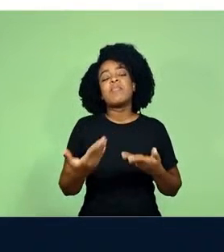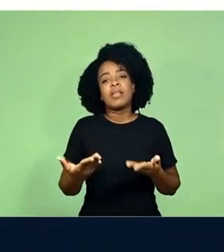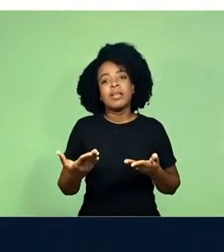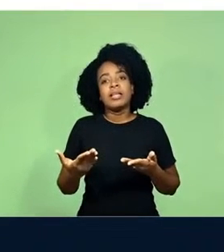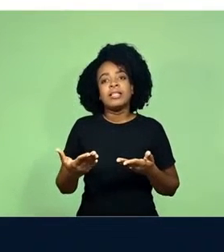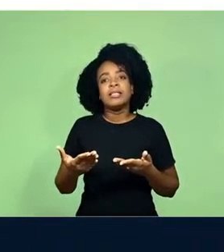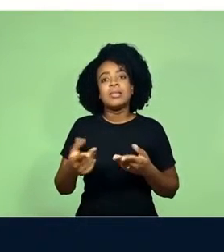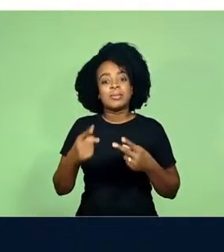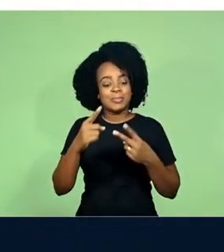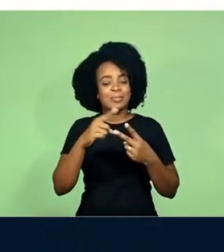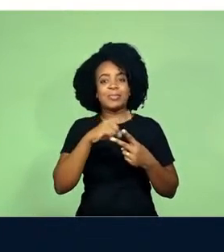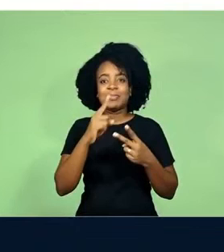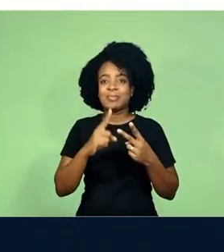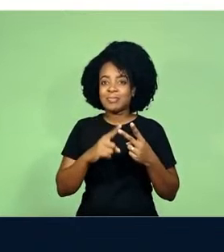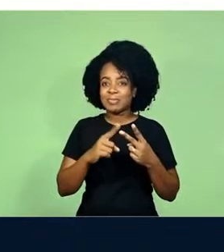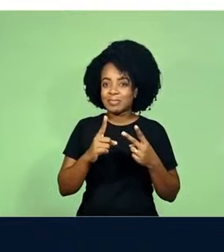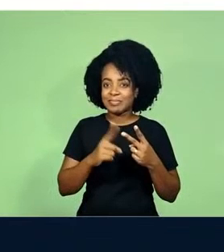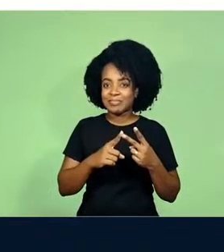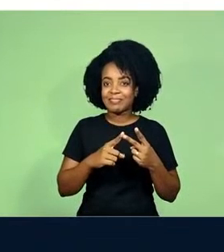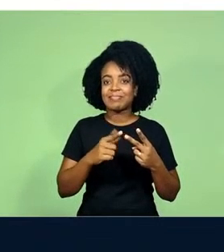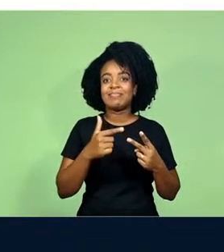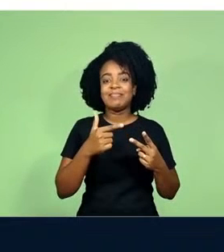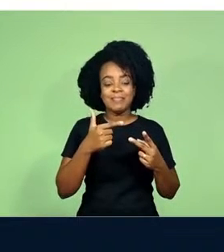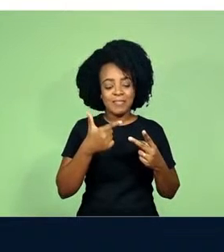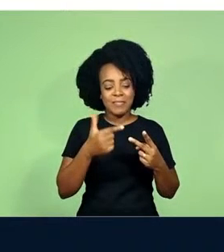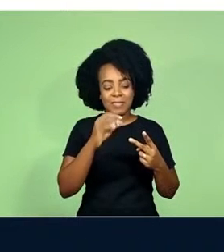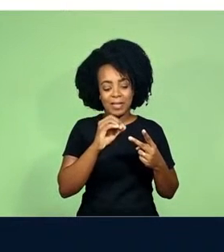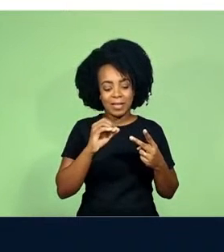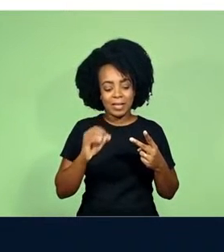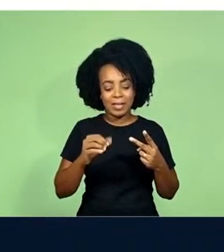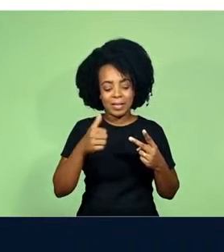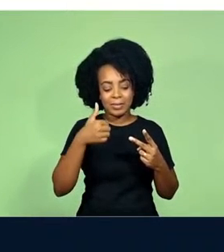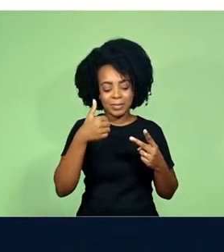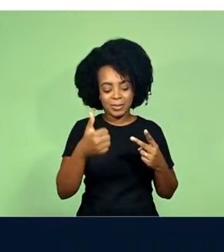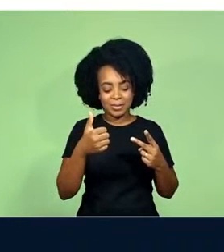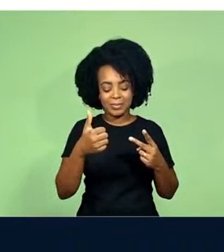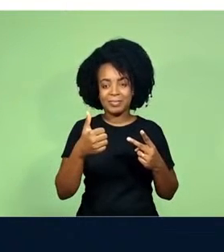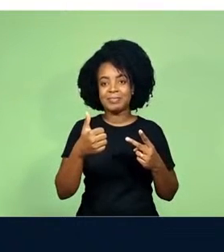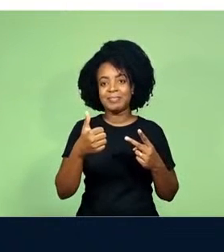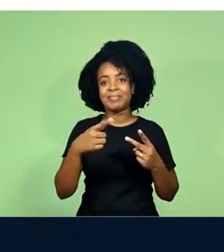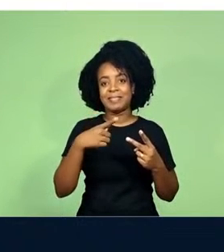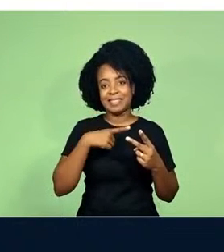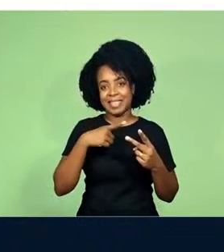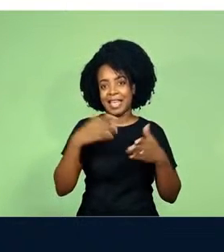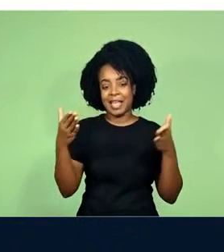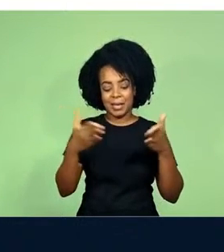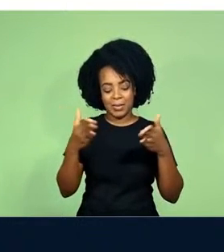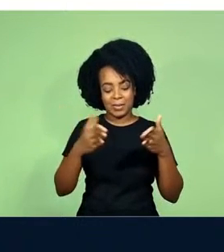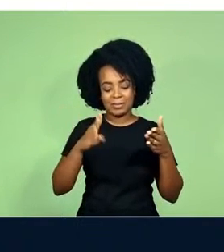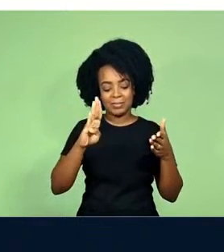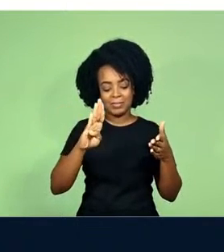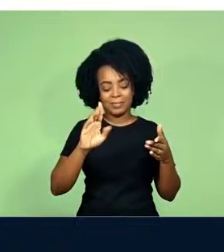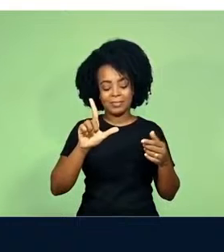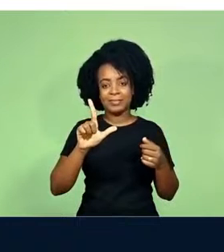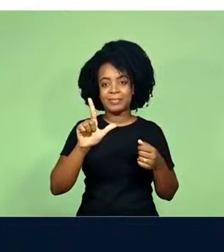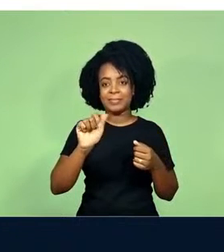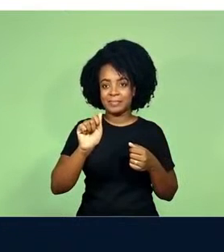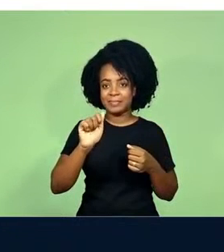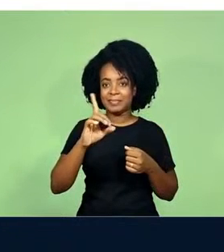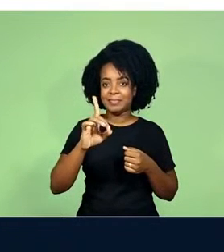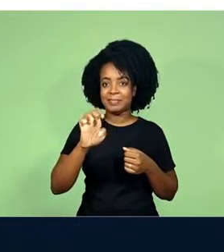As we did in the film 2001, The Odisseia no Espaço, will now do Blade Runner. We will raise our fundamental